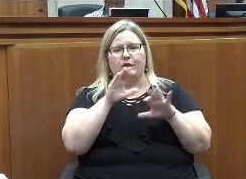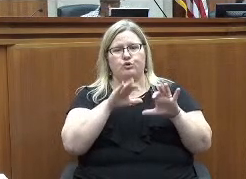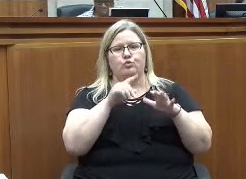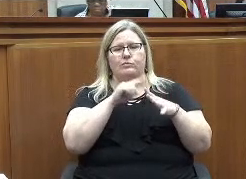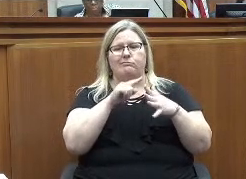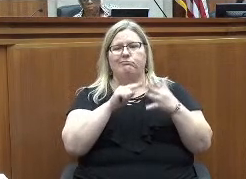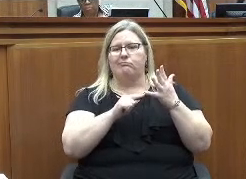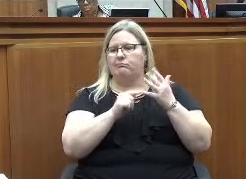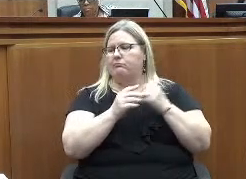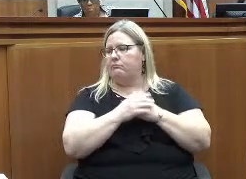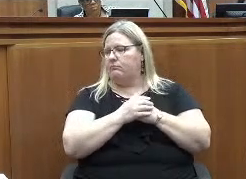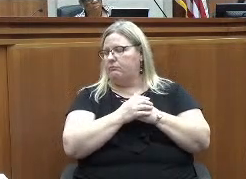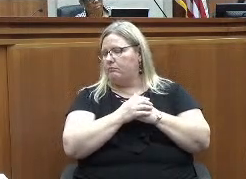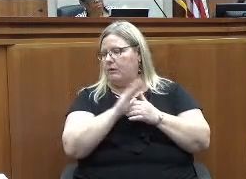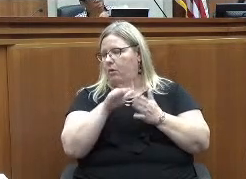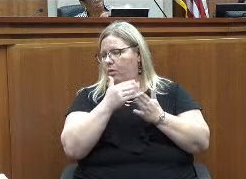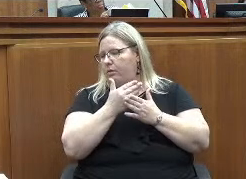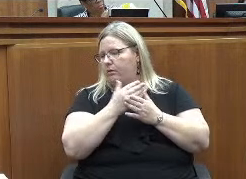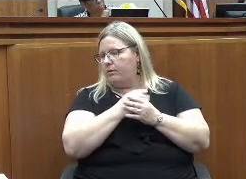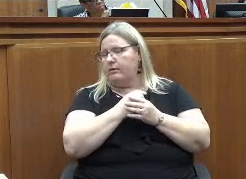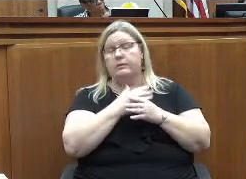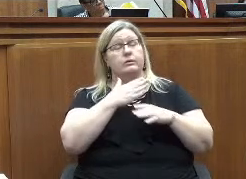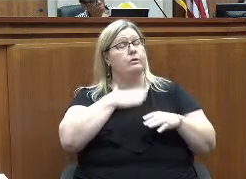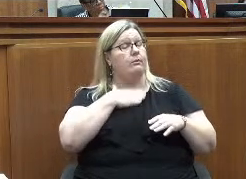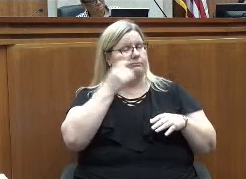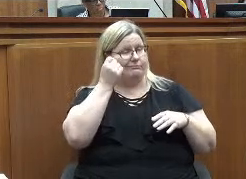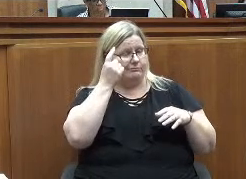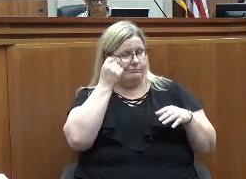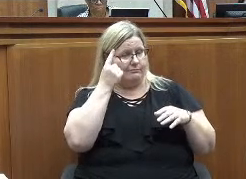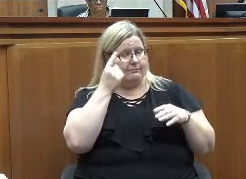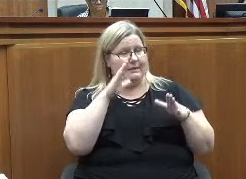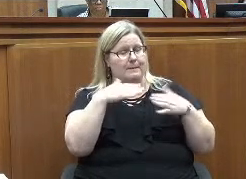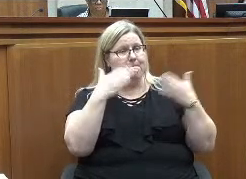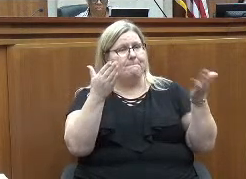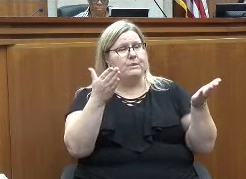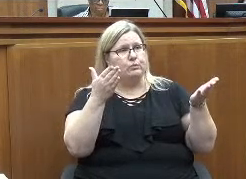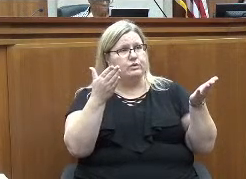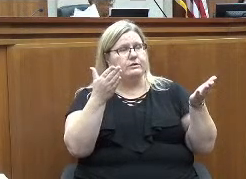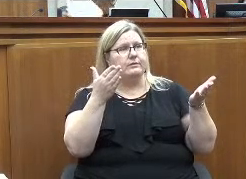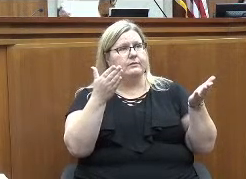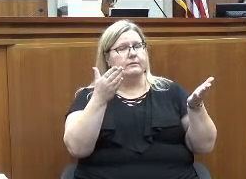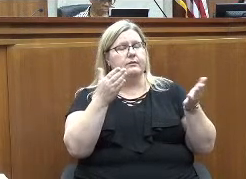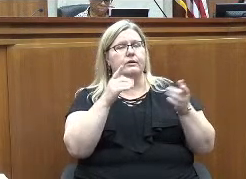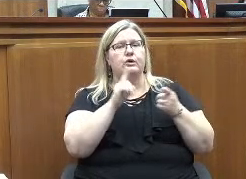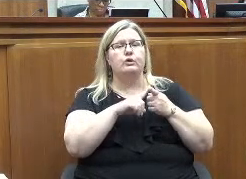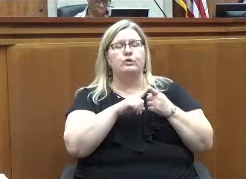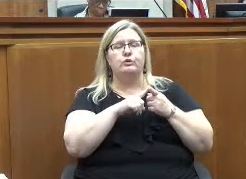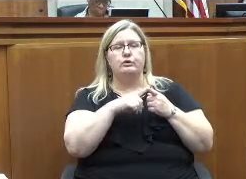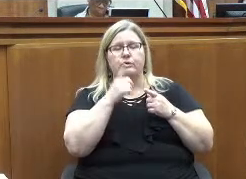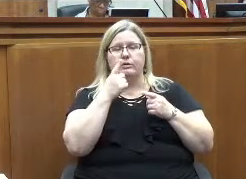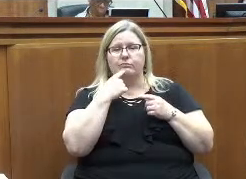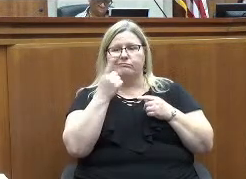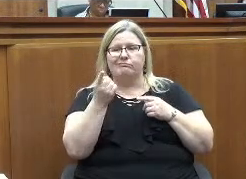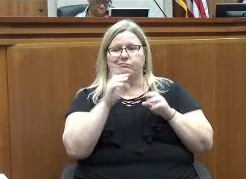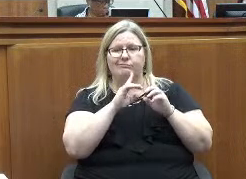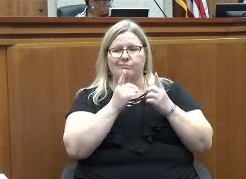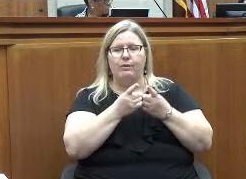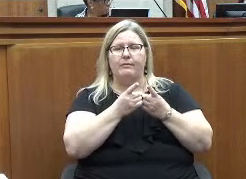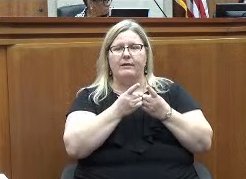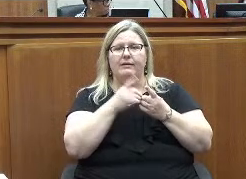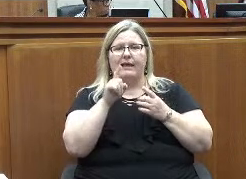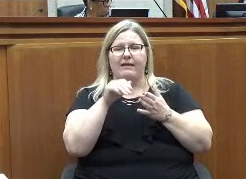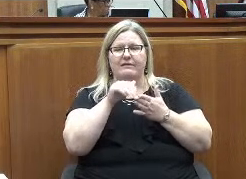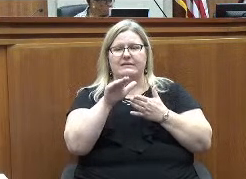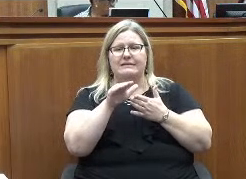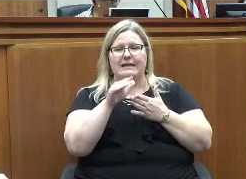this. Okay. So my understanding is that the motion is to direct the department to send letters to